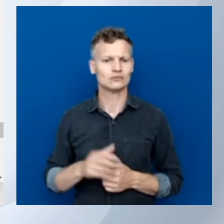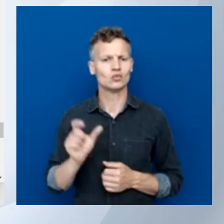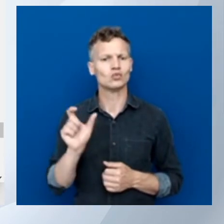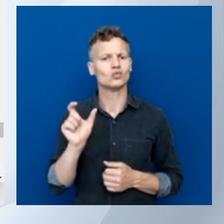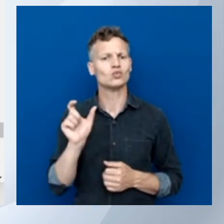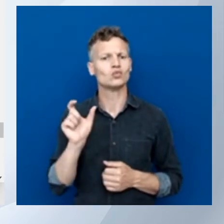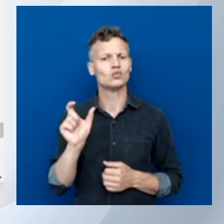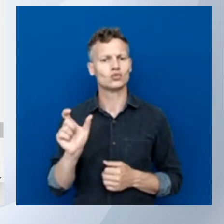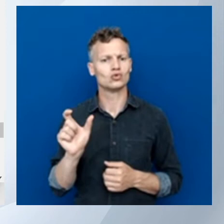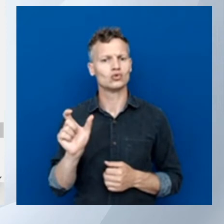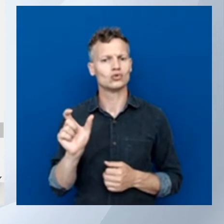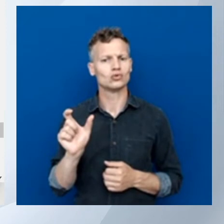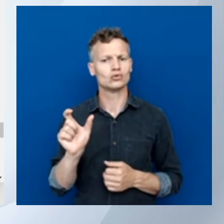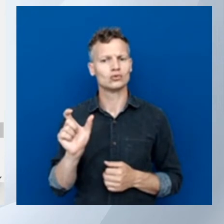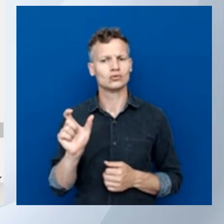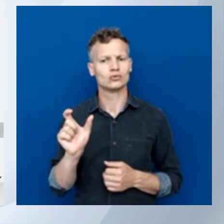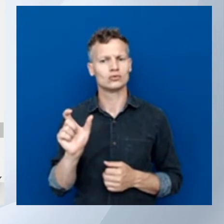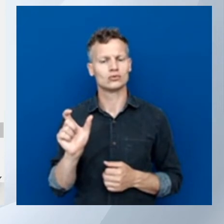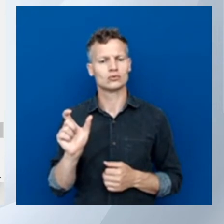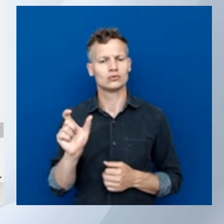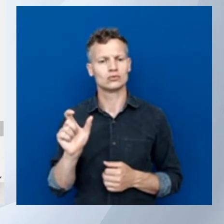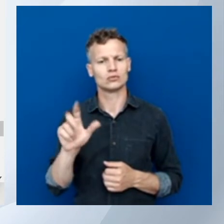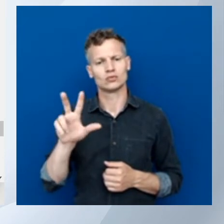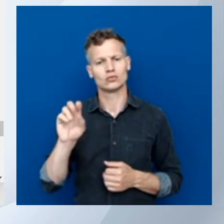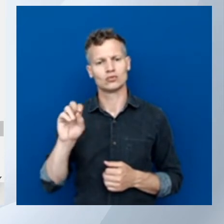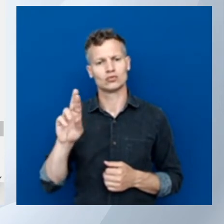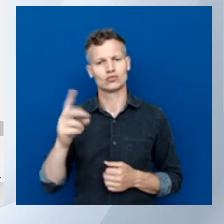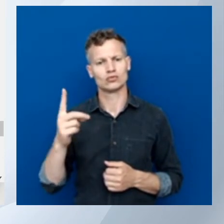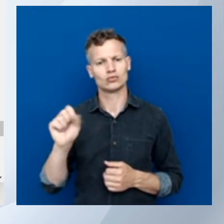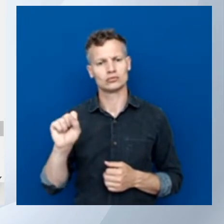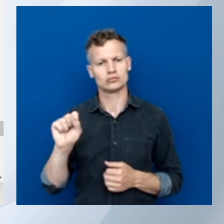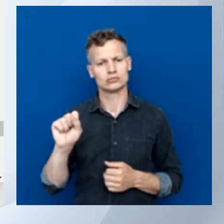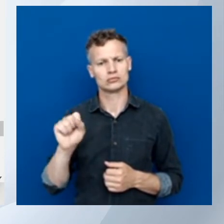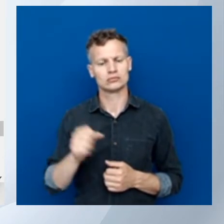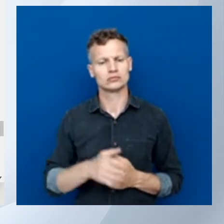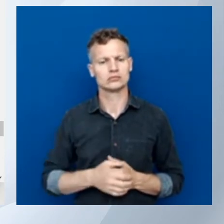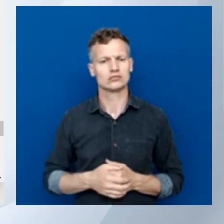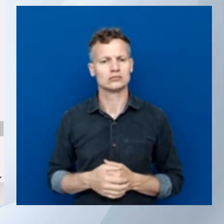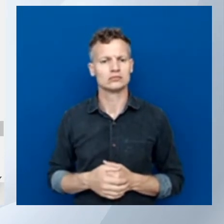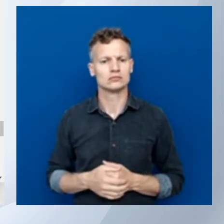And then also the values.